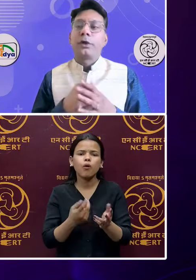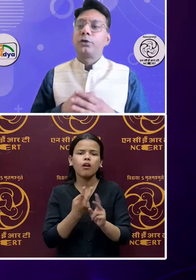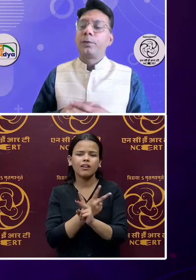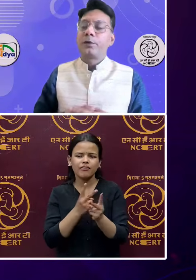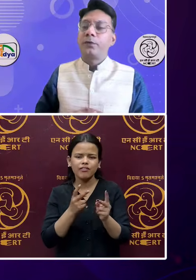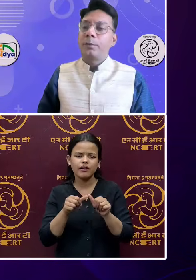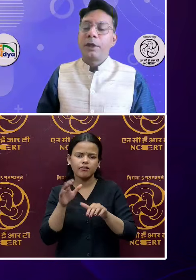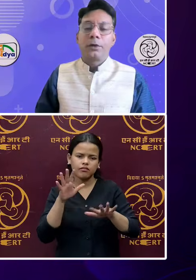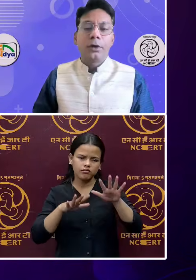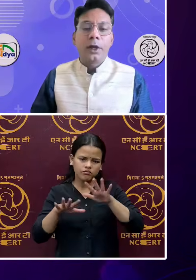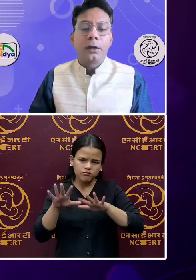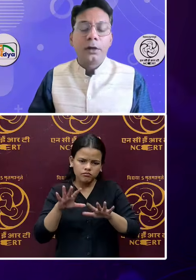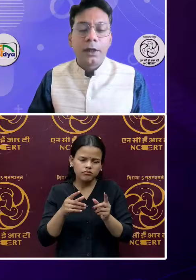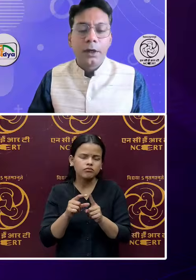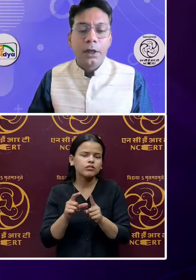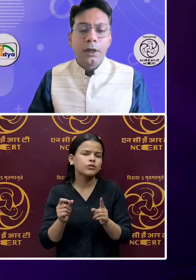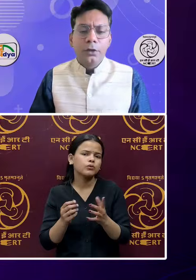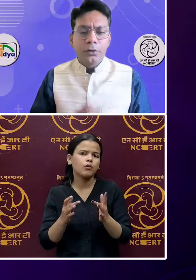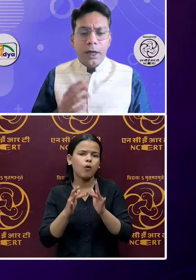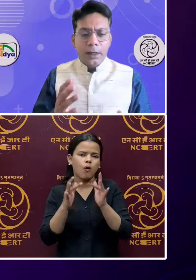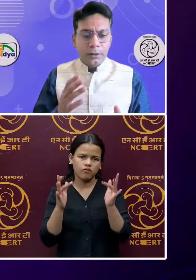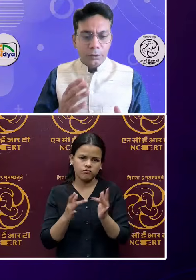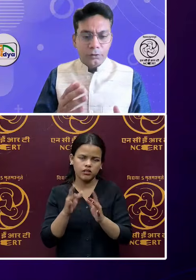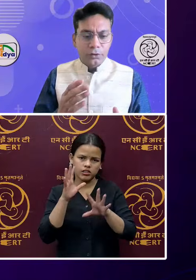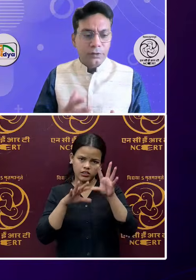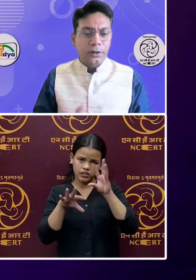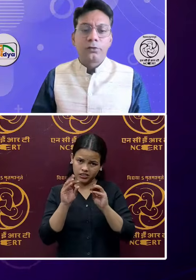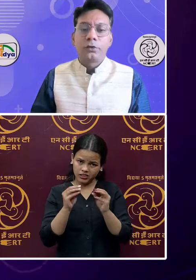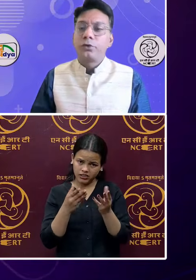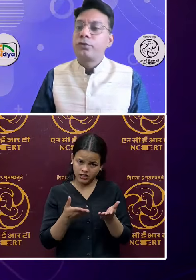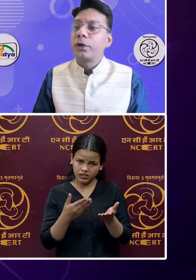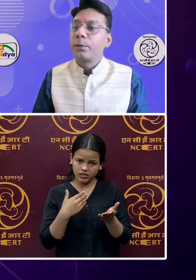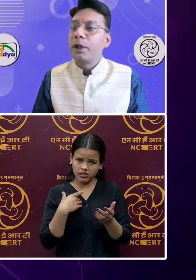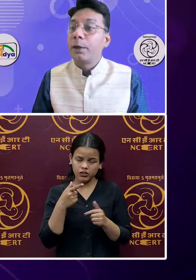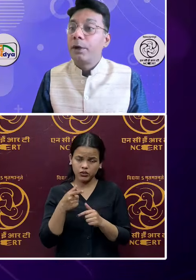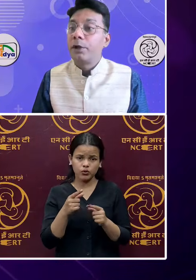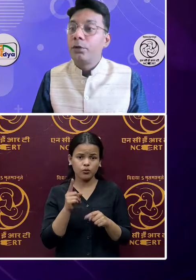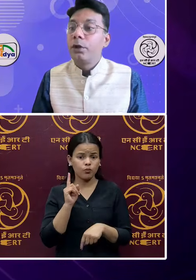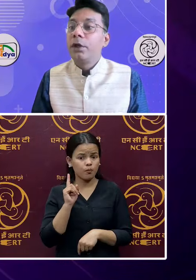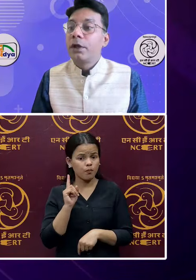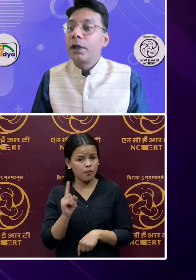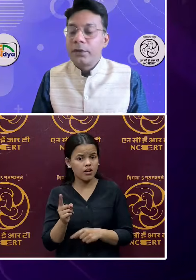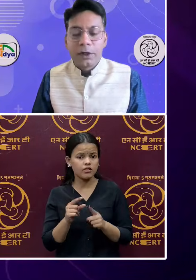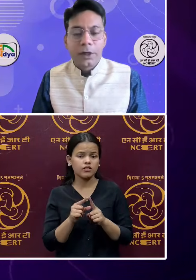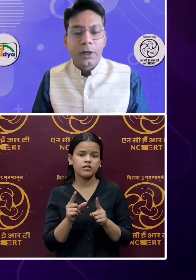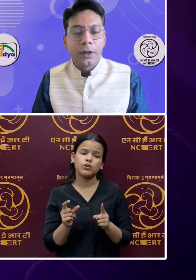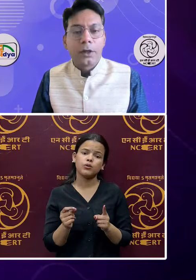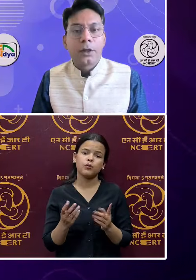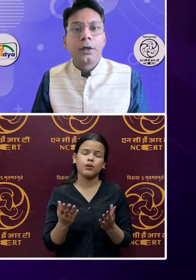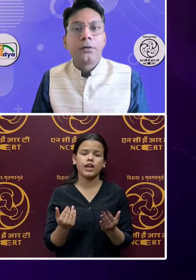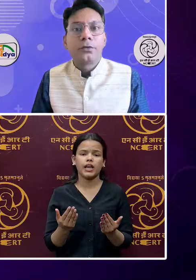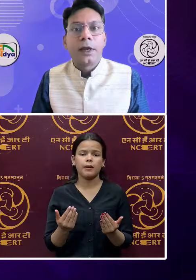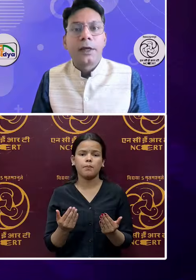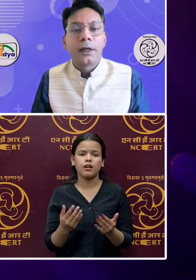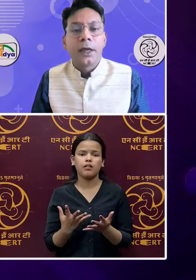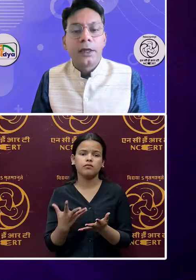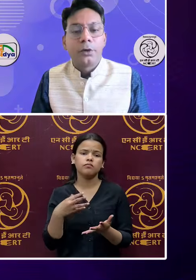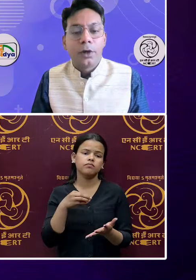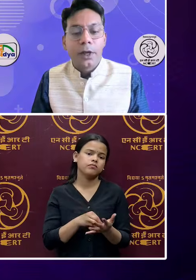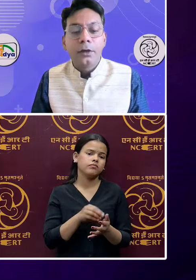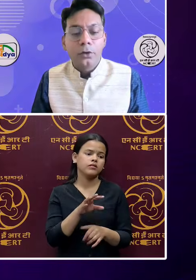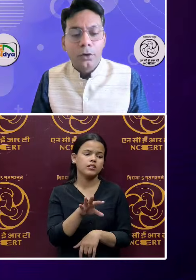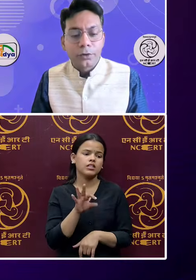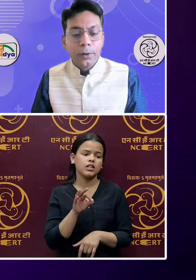you are going to perform in online learning? So those things also you should be able to consider in selecting